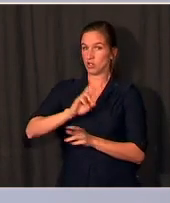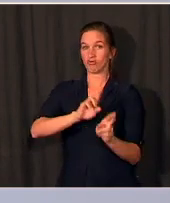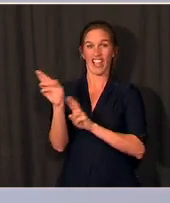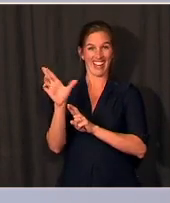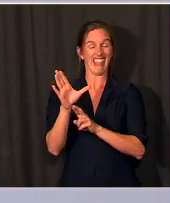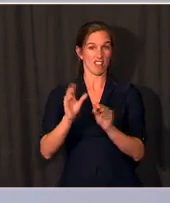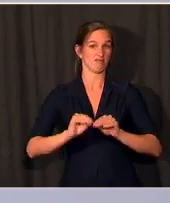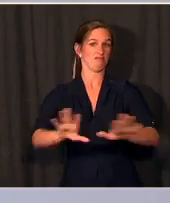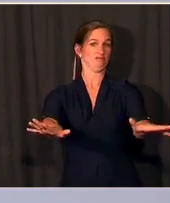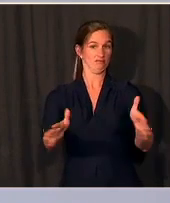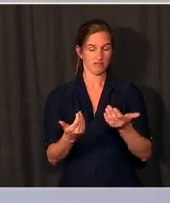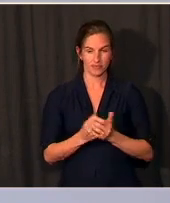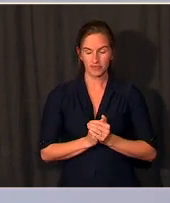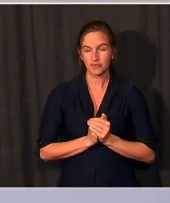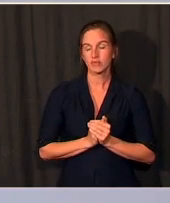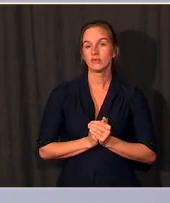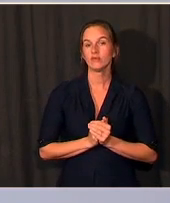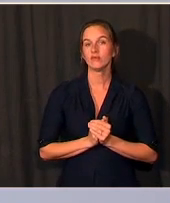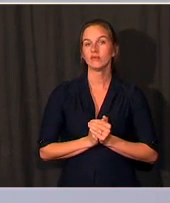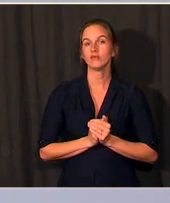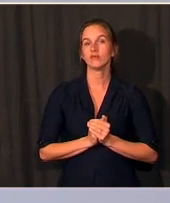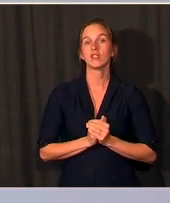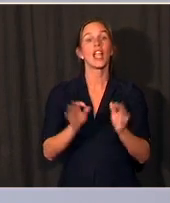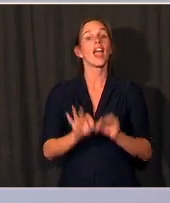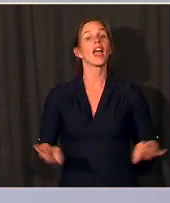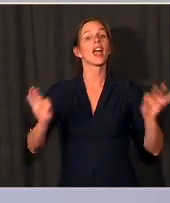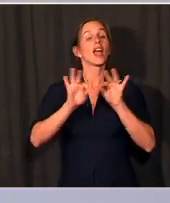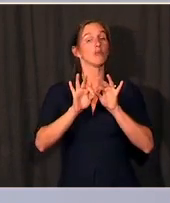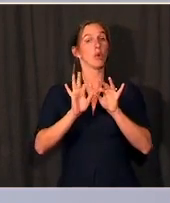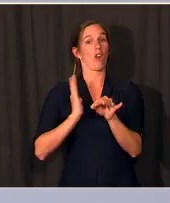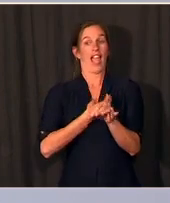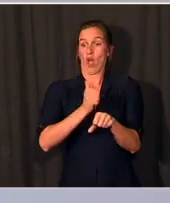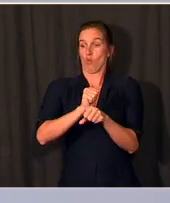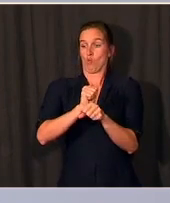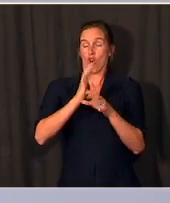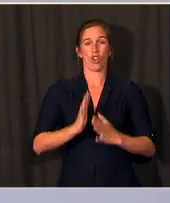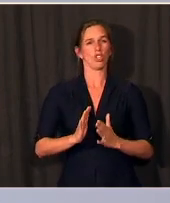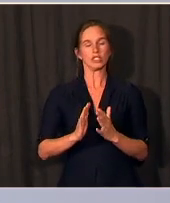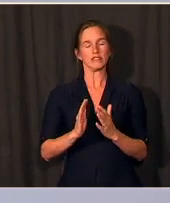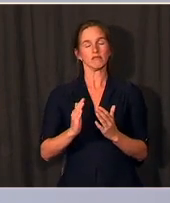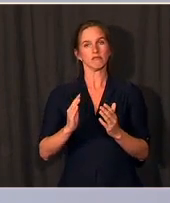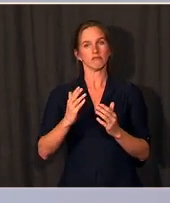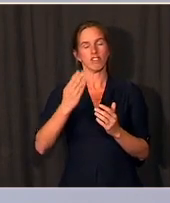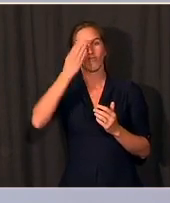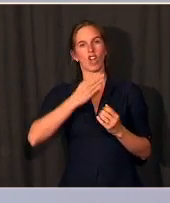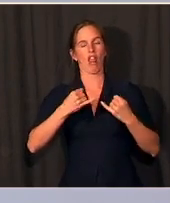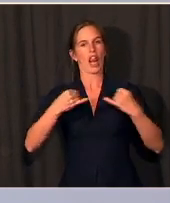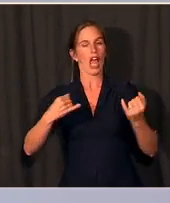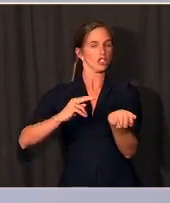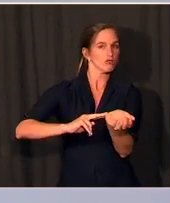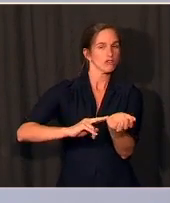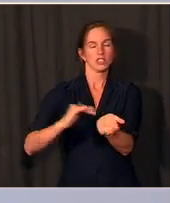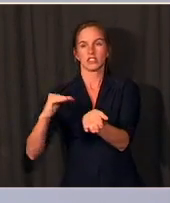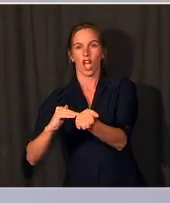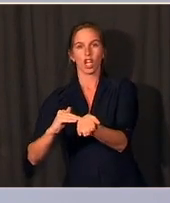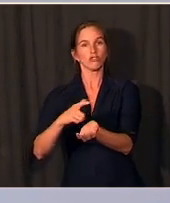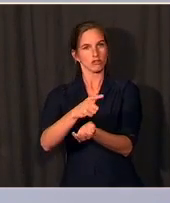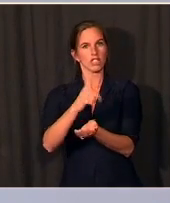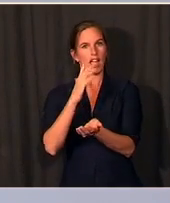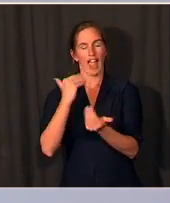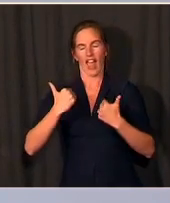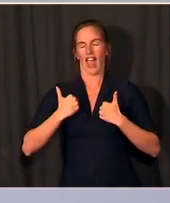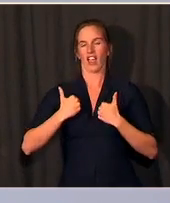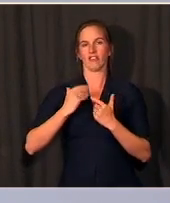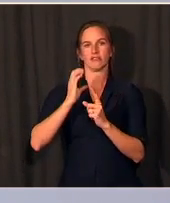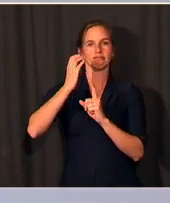have ensured that our frontline workers have all the tools they need. My administration's invoked the Defense Production Act and related authorities